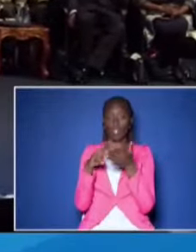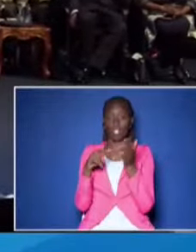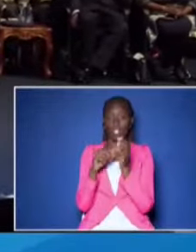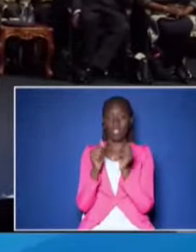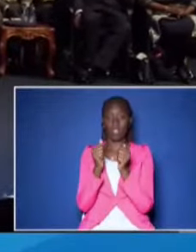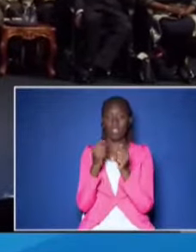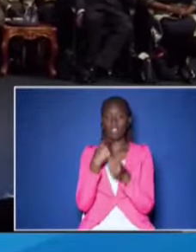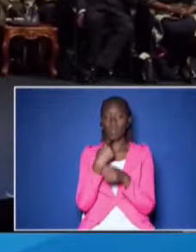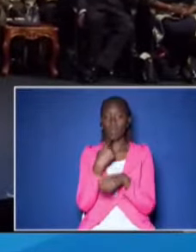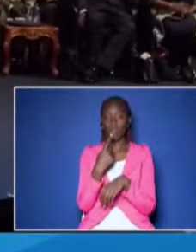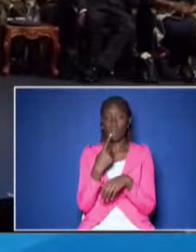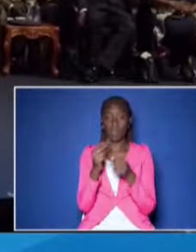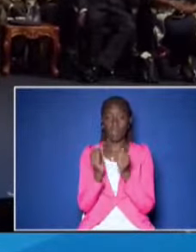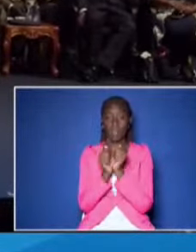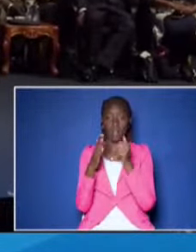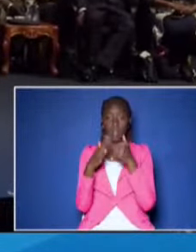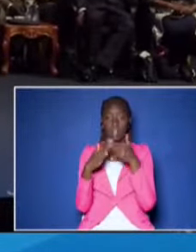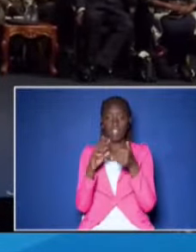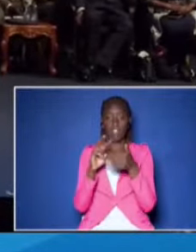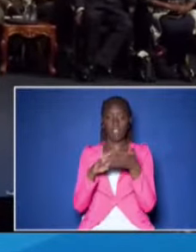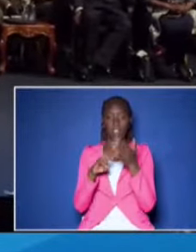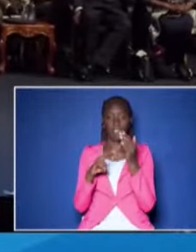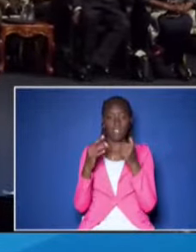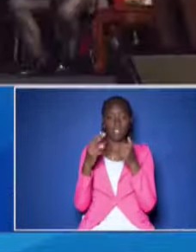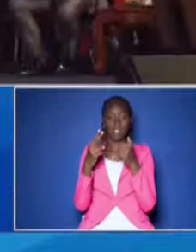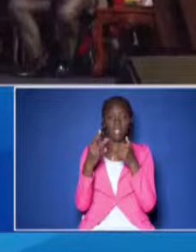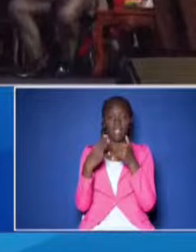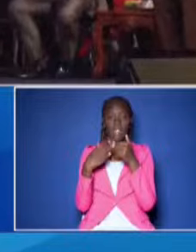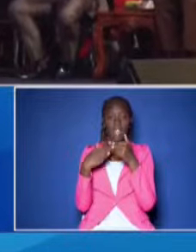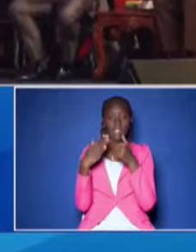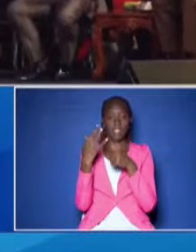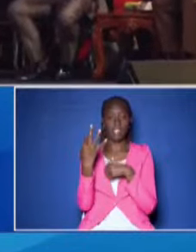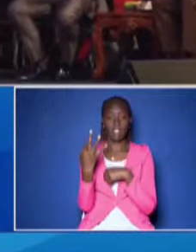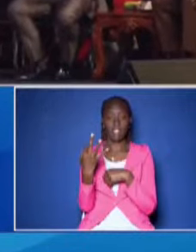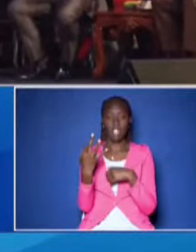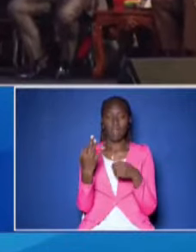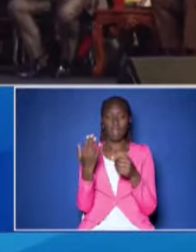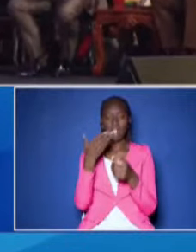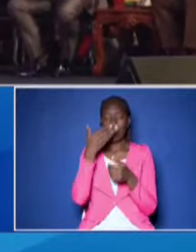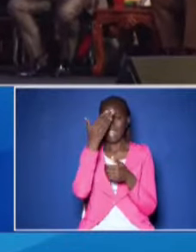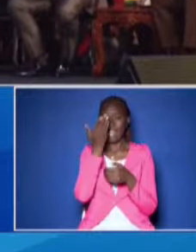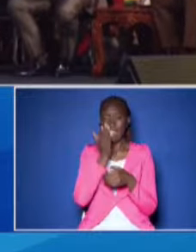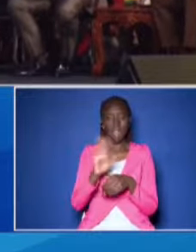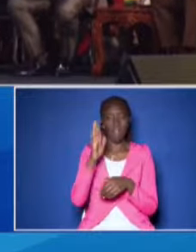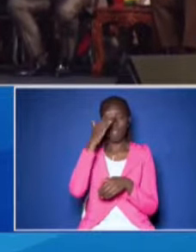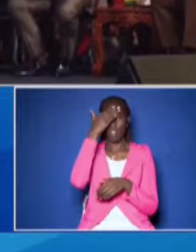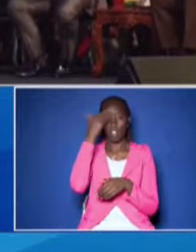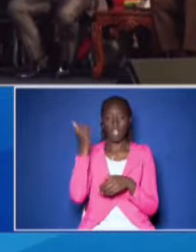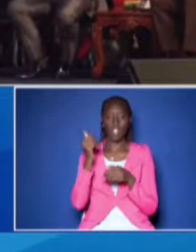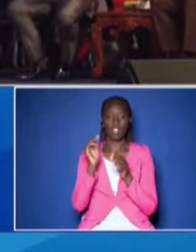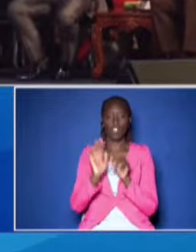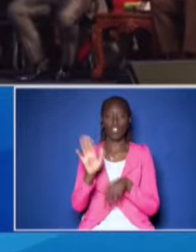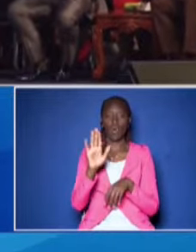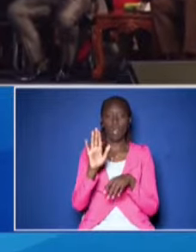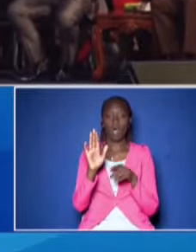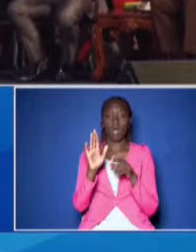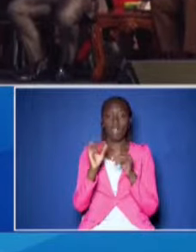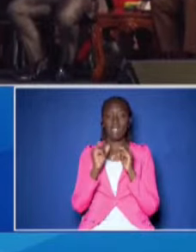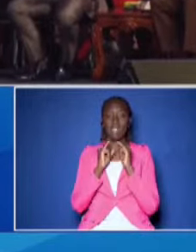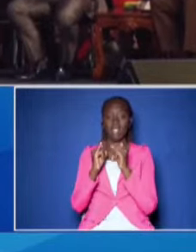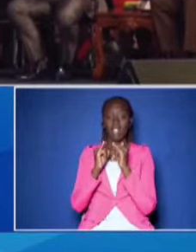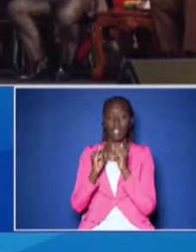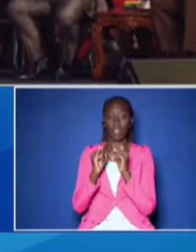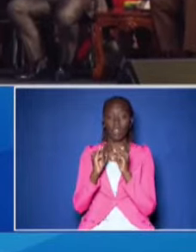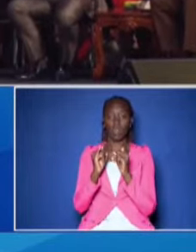119: 93 please I will never forget thy precepts for with them